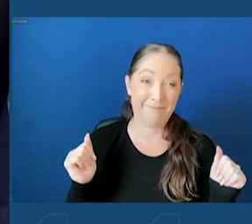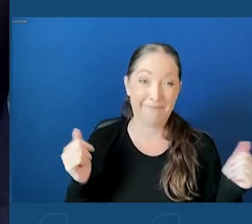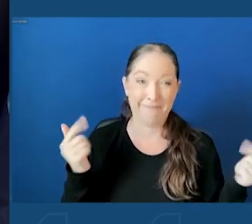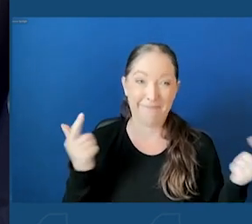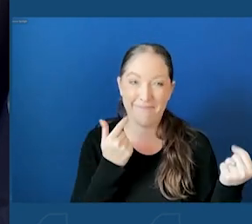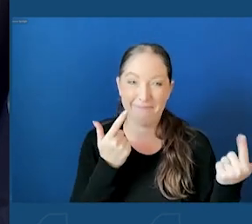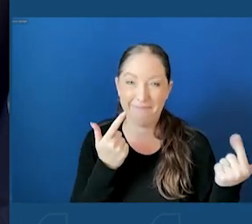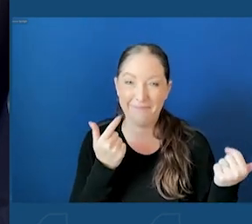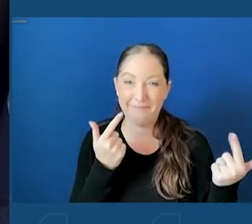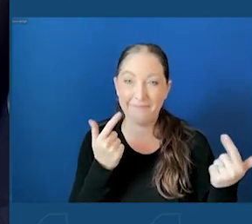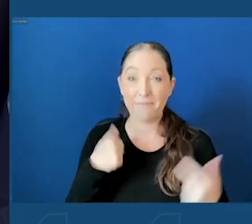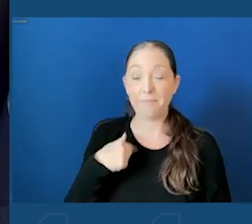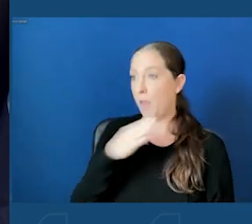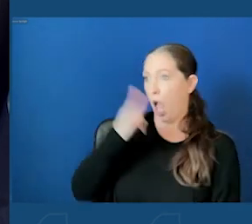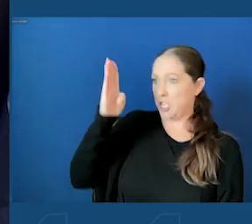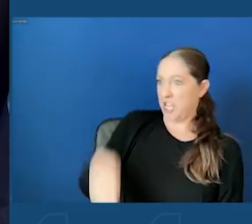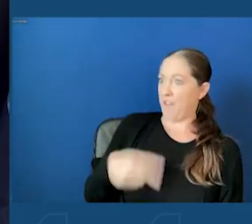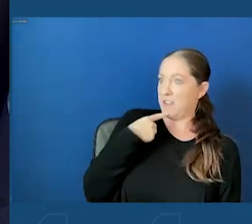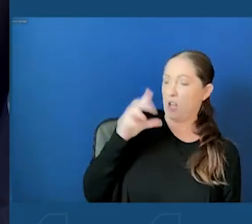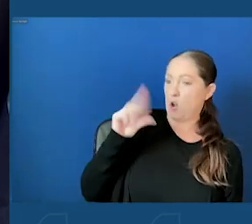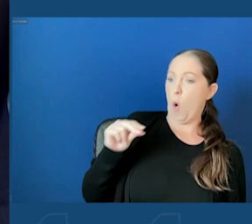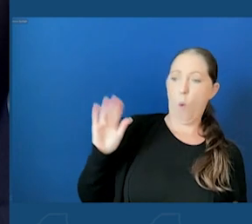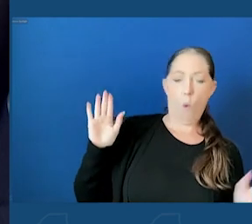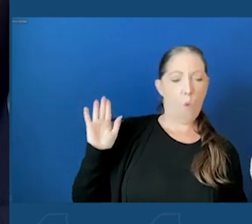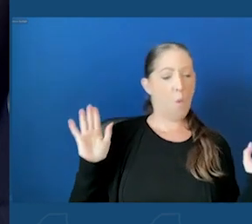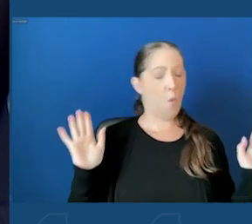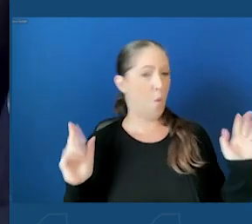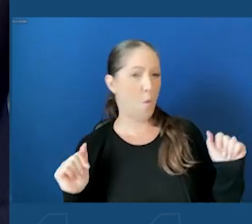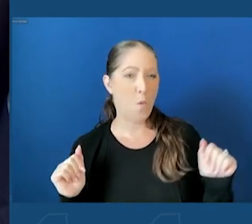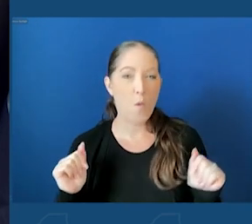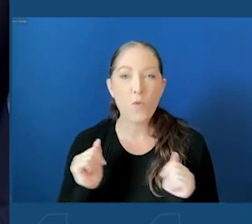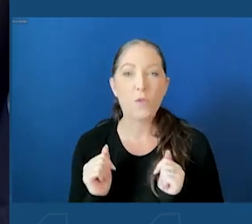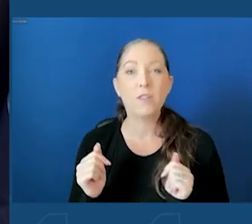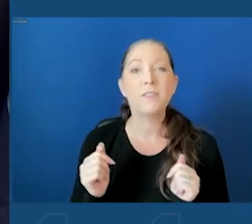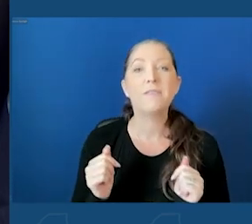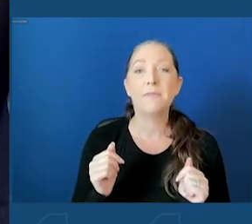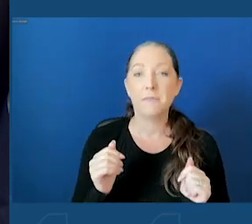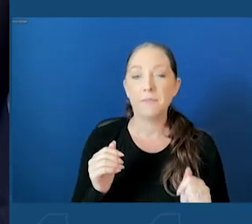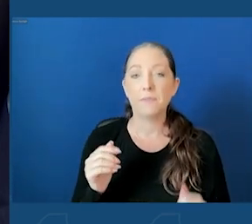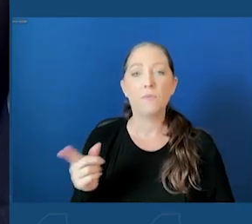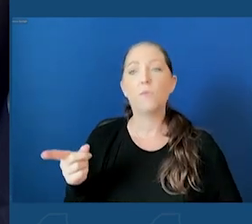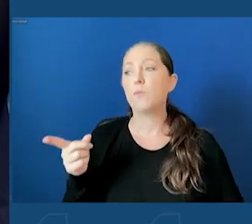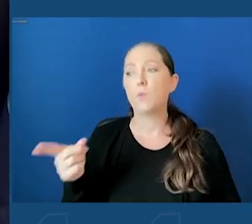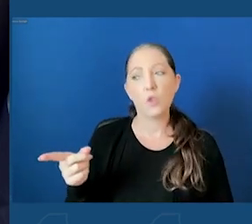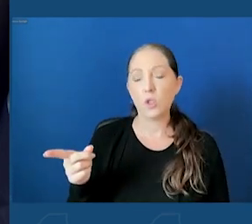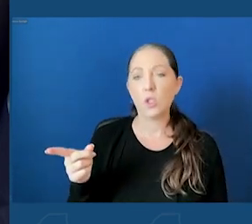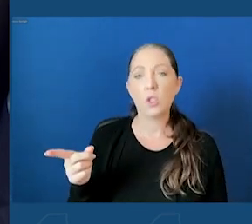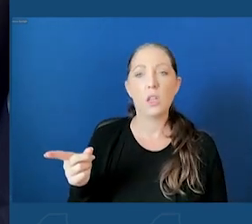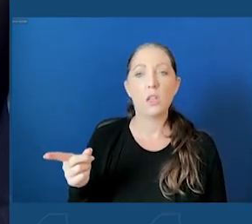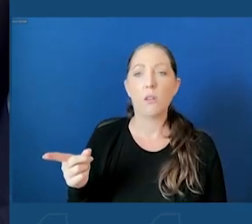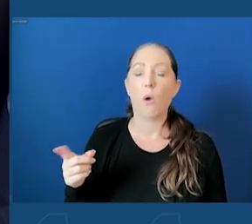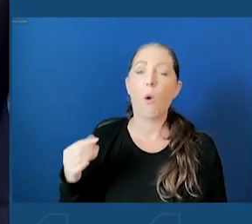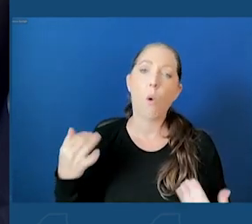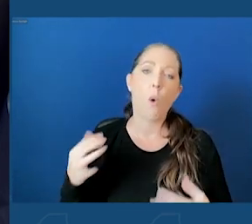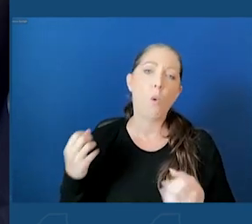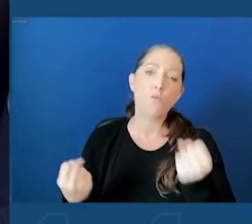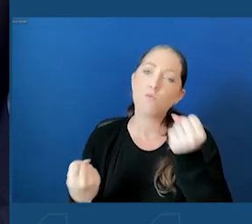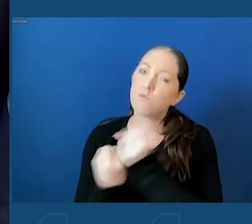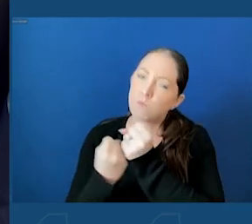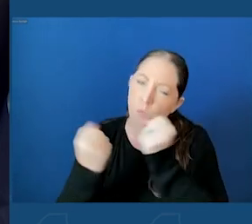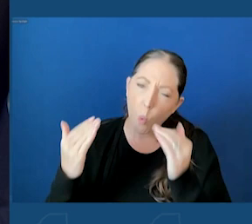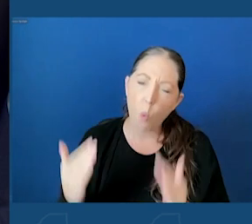And I never did. So, she's been such a rock in this